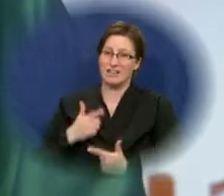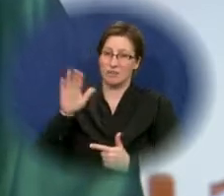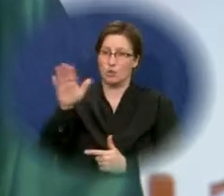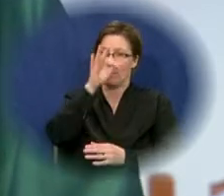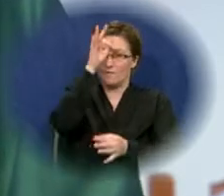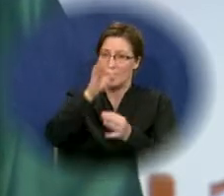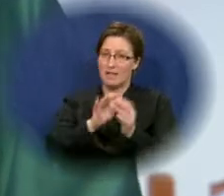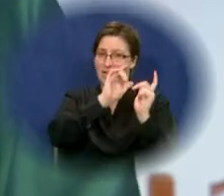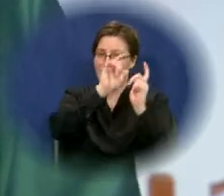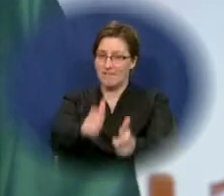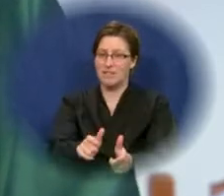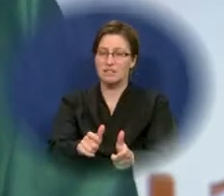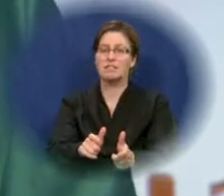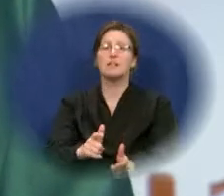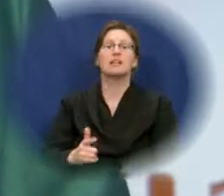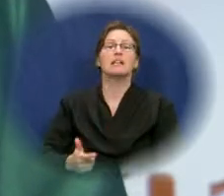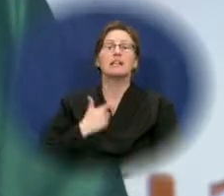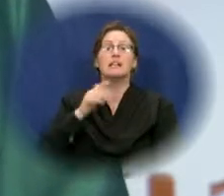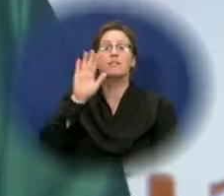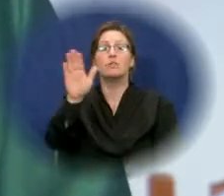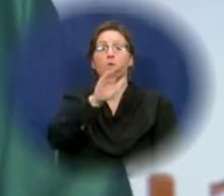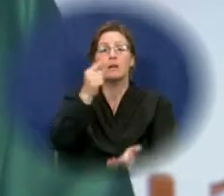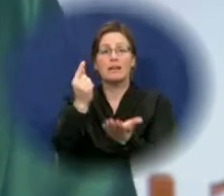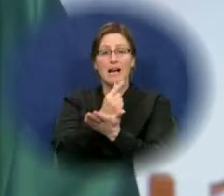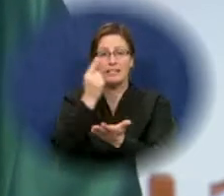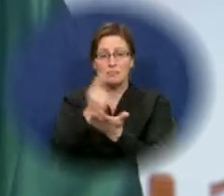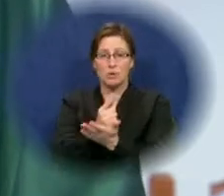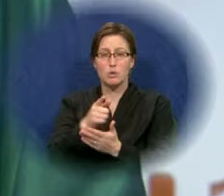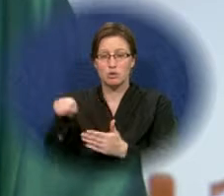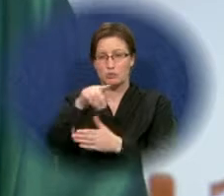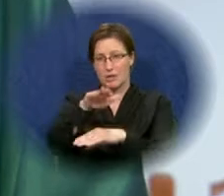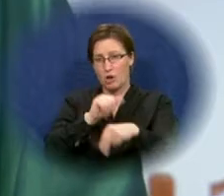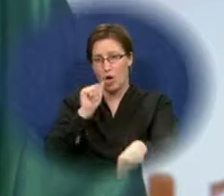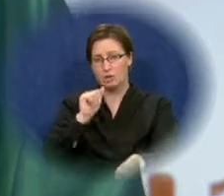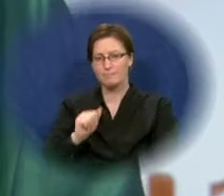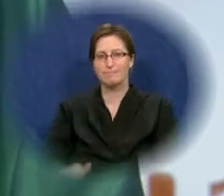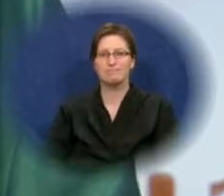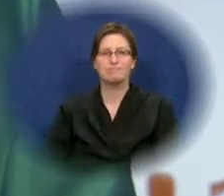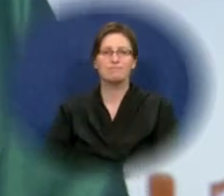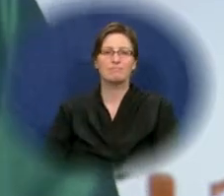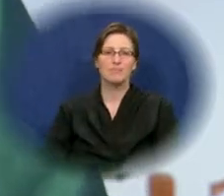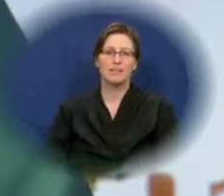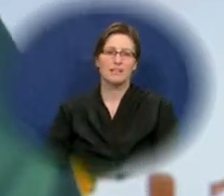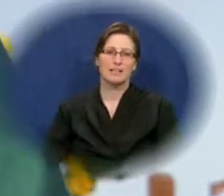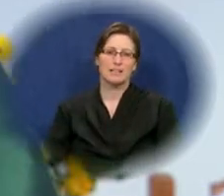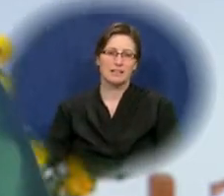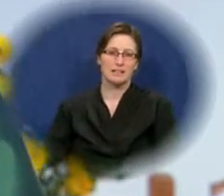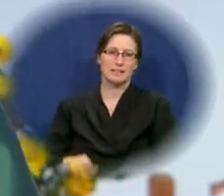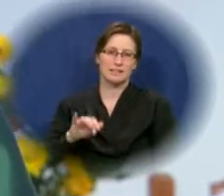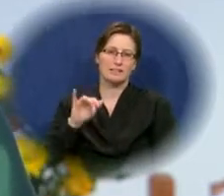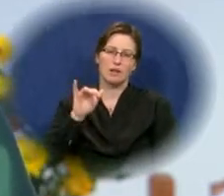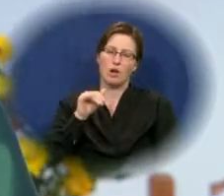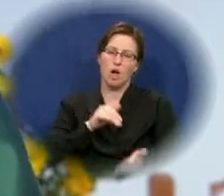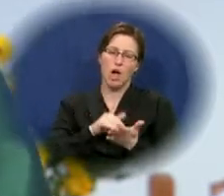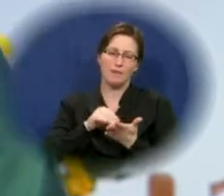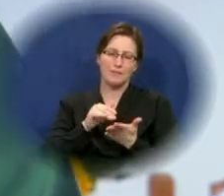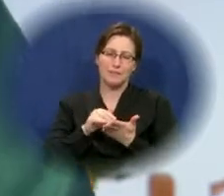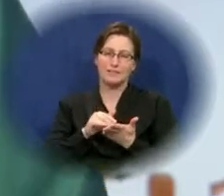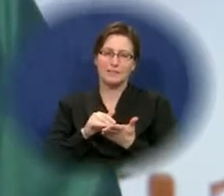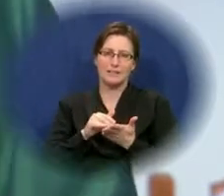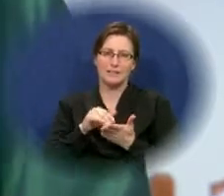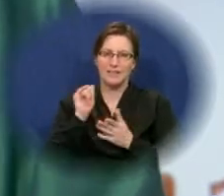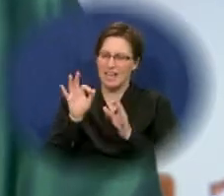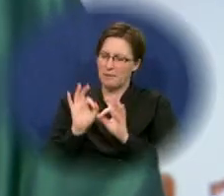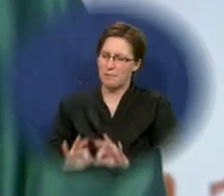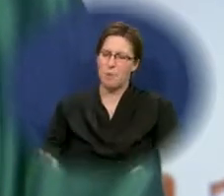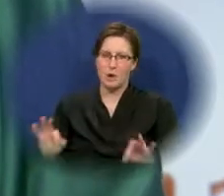been given and to live the gospel that we've been called to. You know, that old adage is most often that